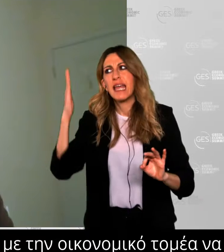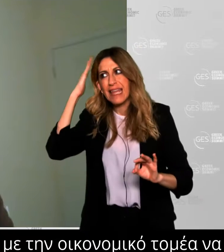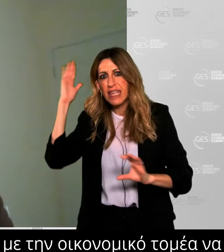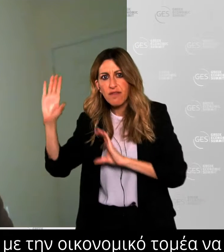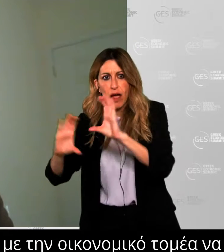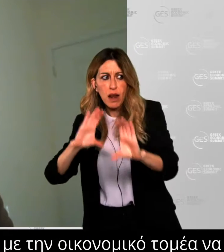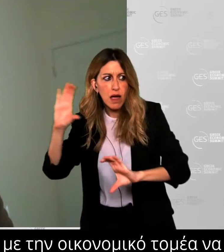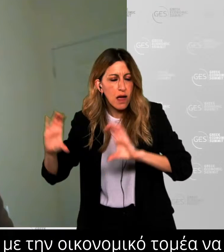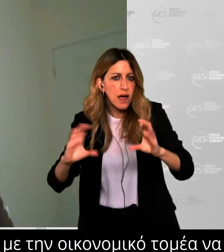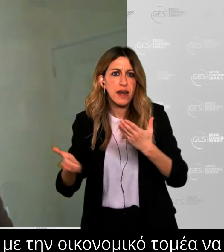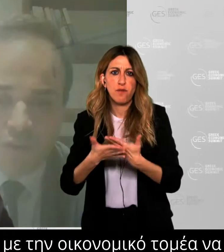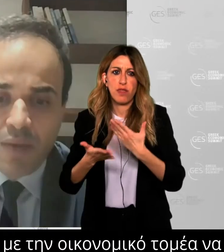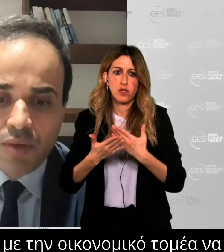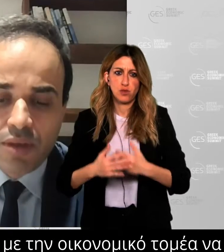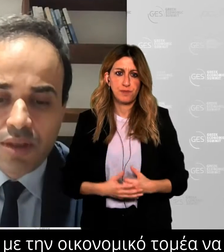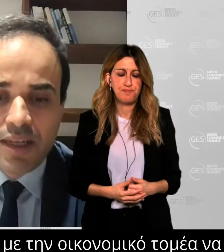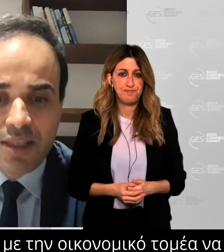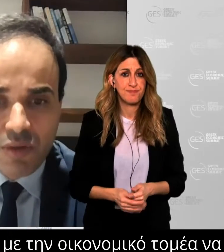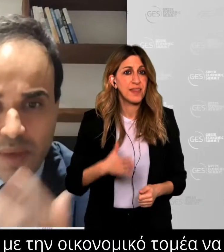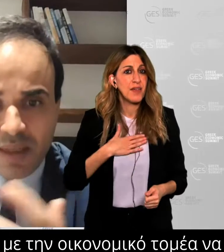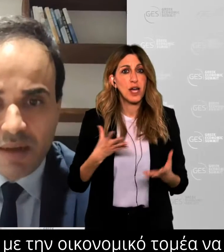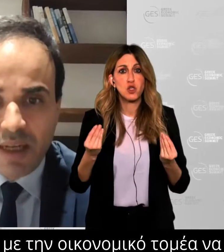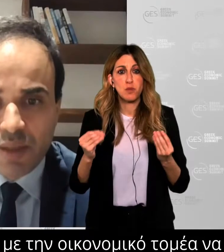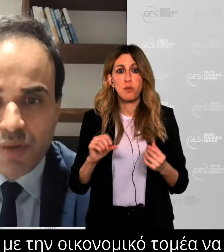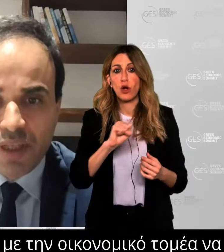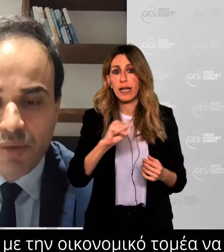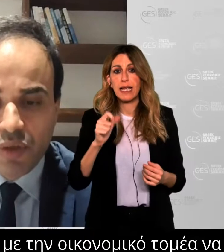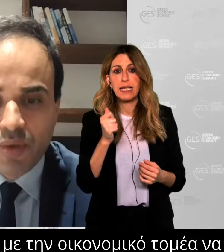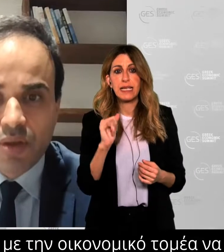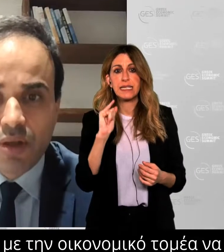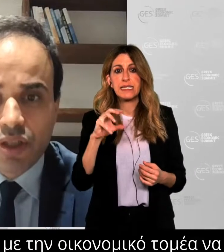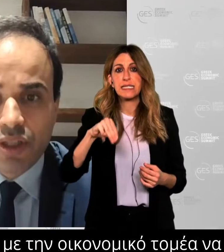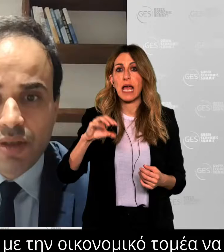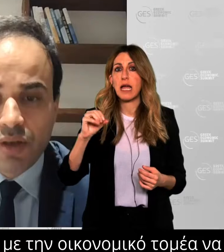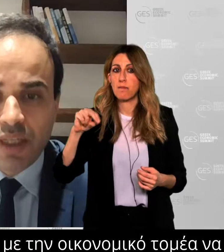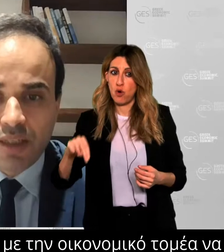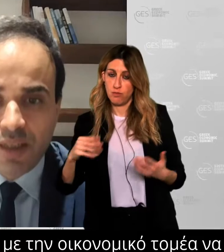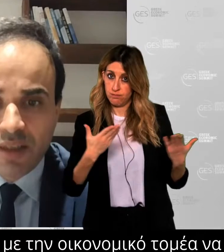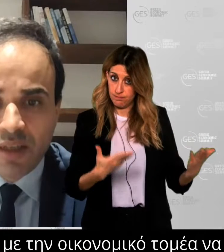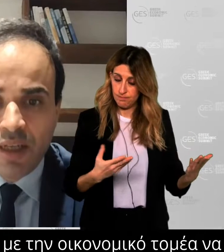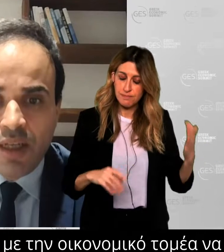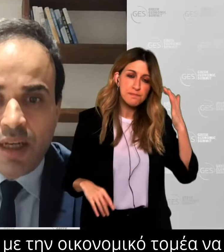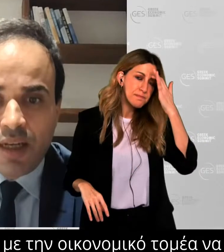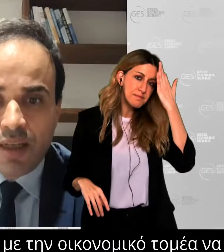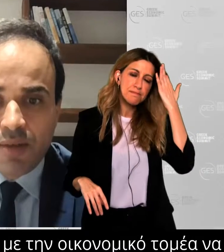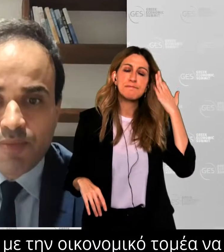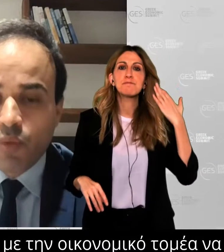Thank you, Simon. So you talked about the Net Zero Banking Alliance per se, which was launched earlier this